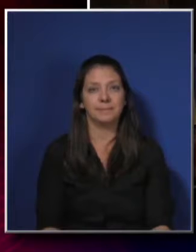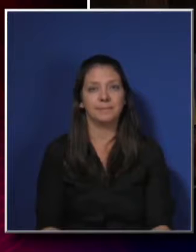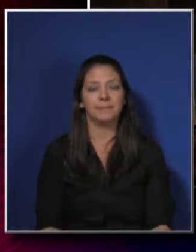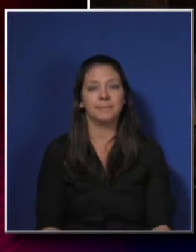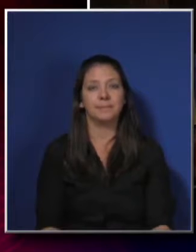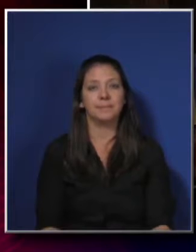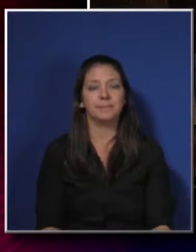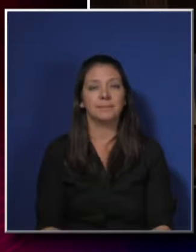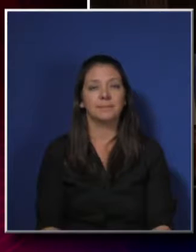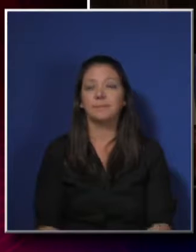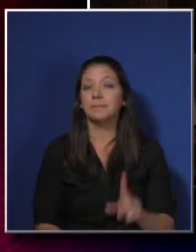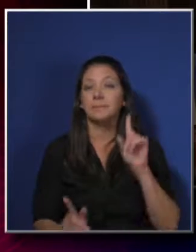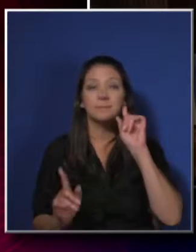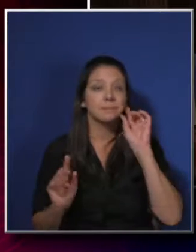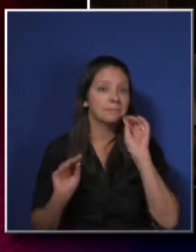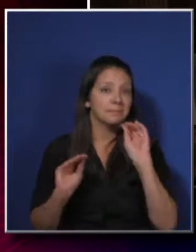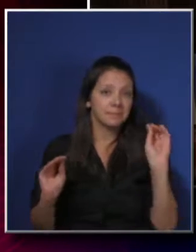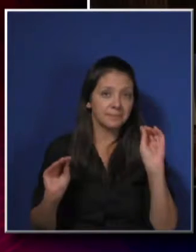Hearing none.